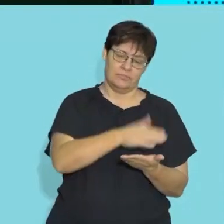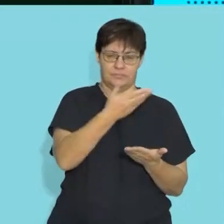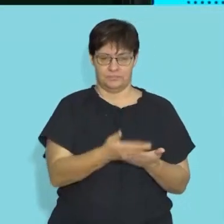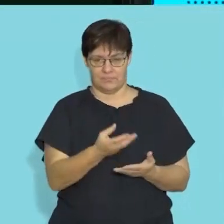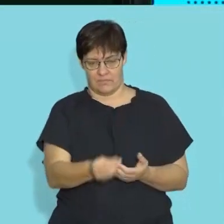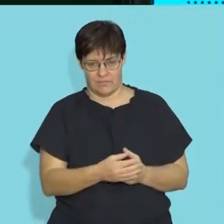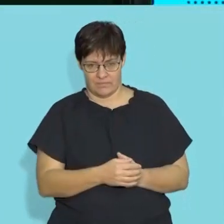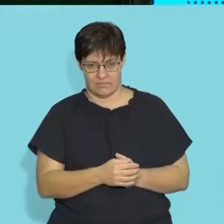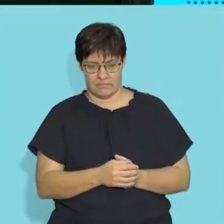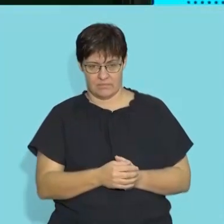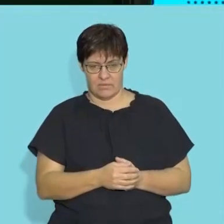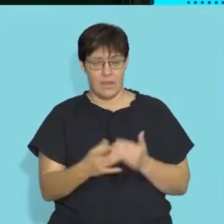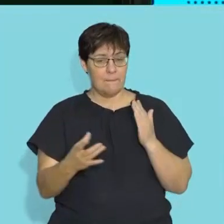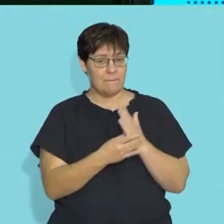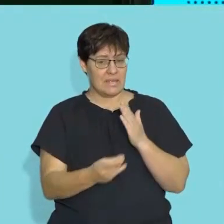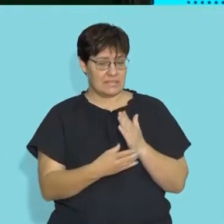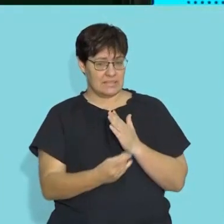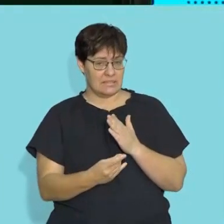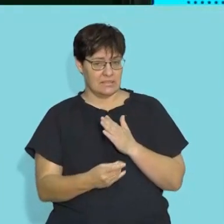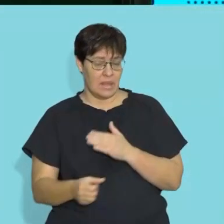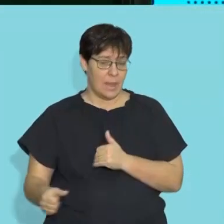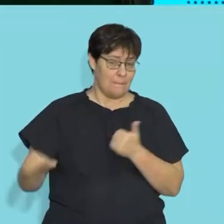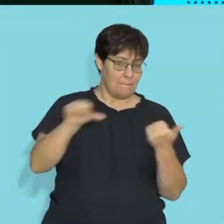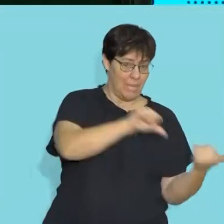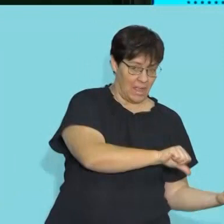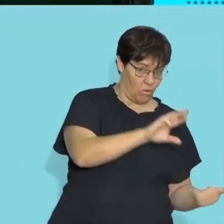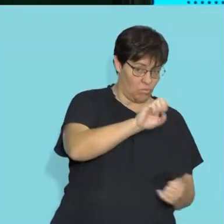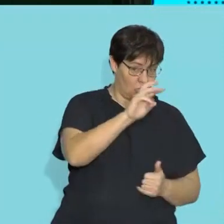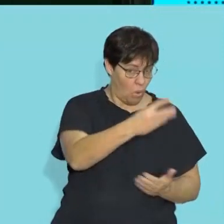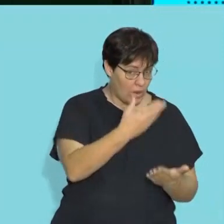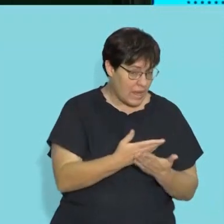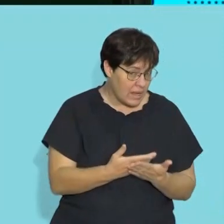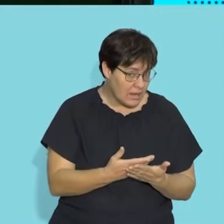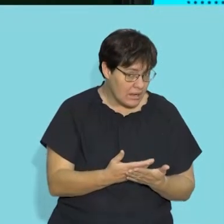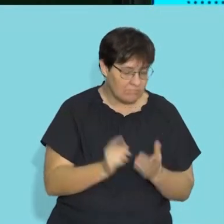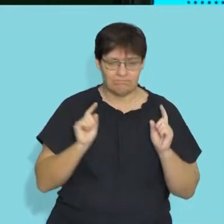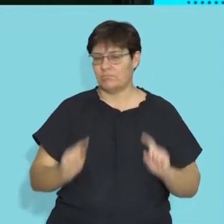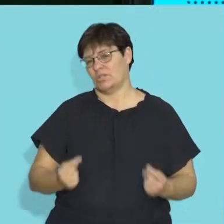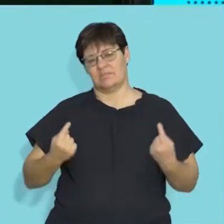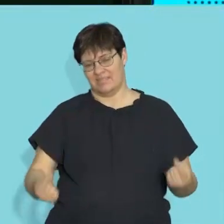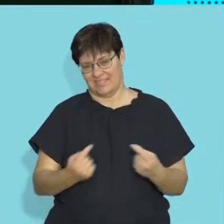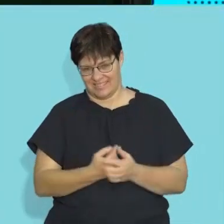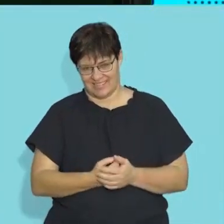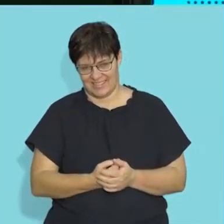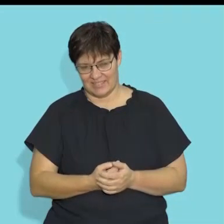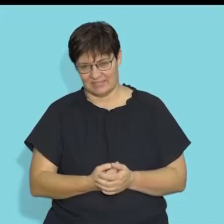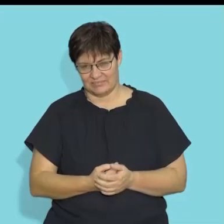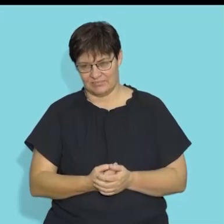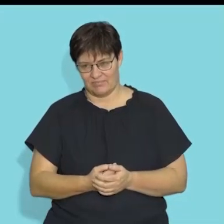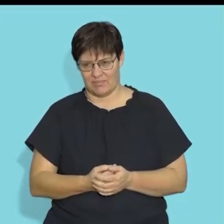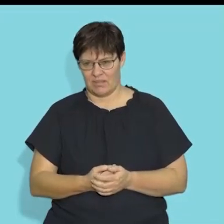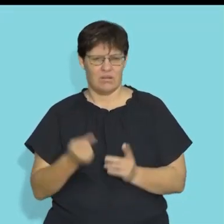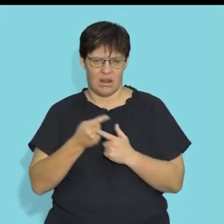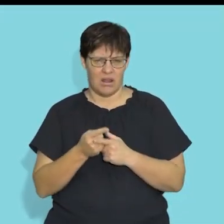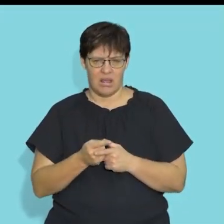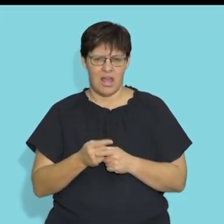around. Can that meat be taken back to raw? No, obviously not. Where will you find